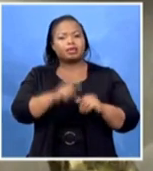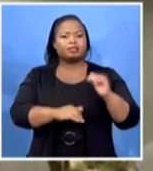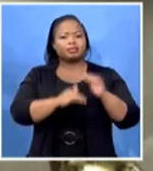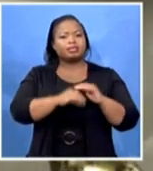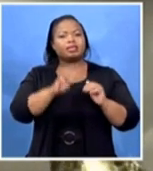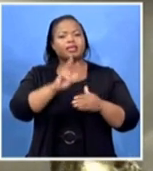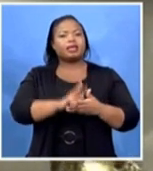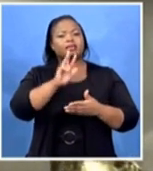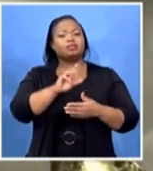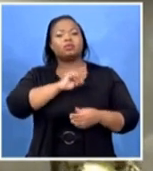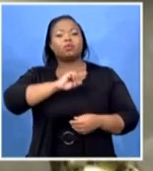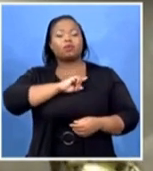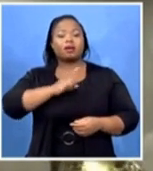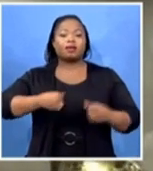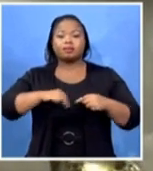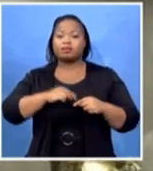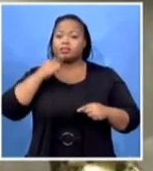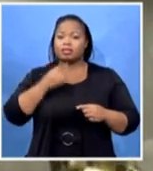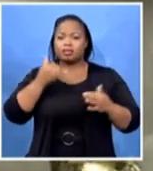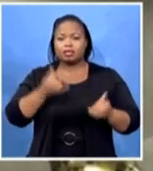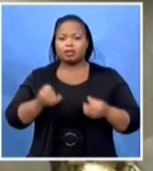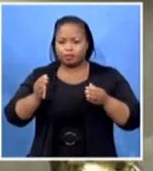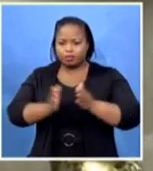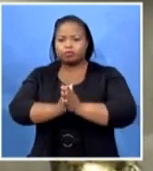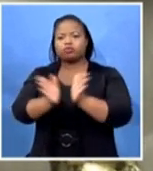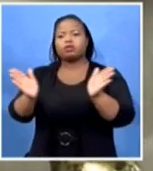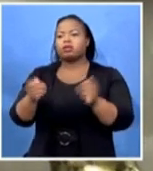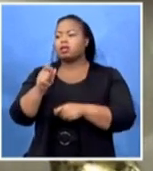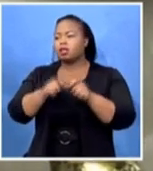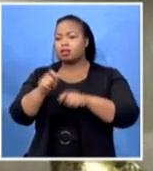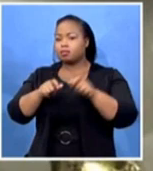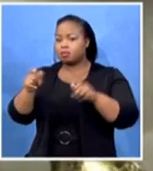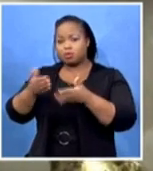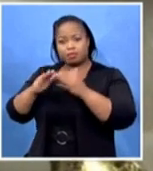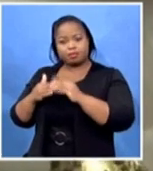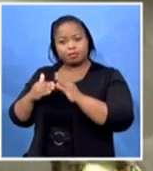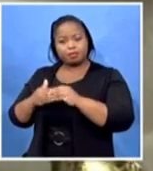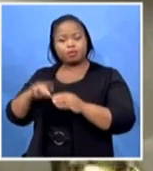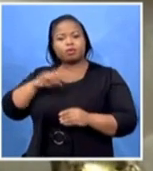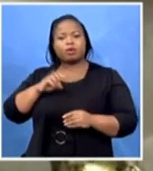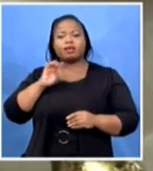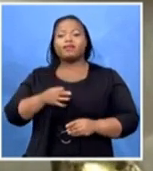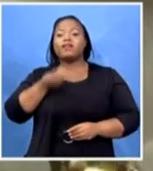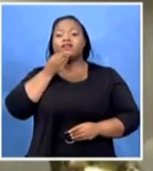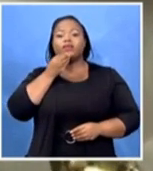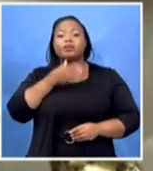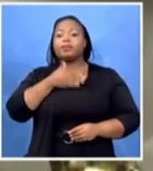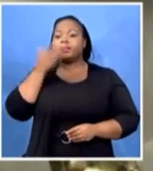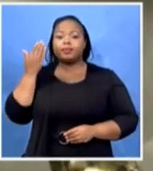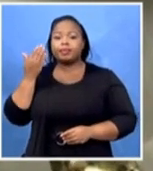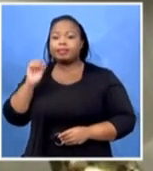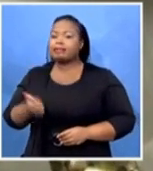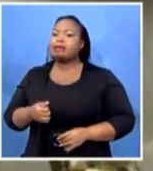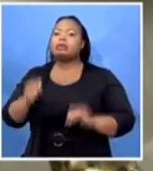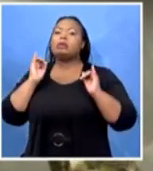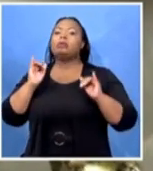the general citizen, because if there is no food, it will be a serious problem. The government is even